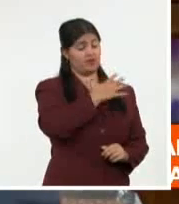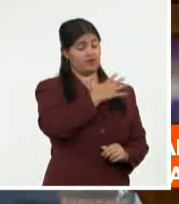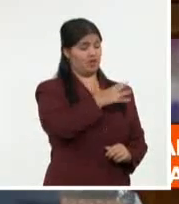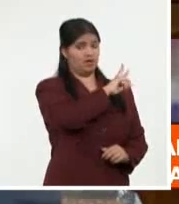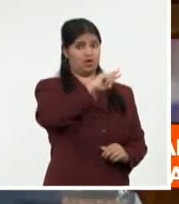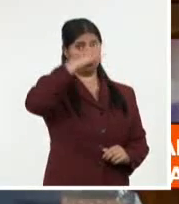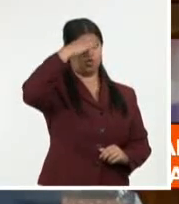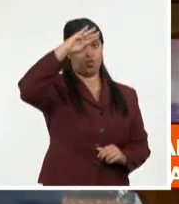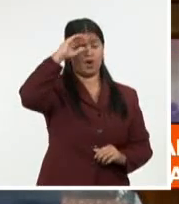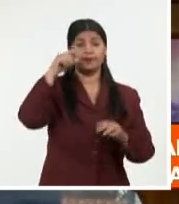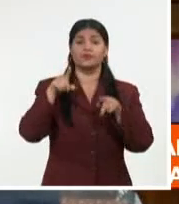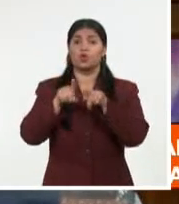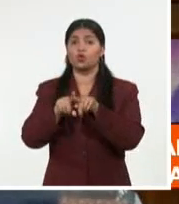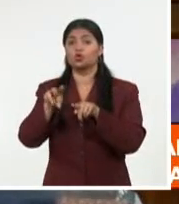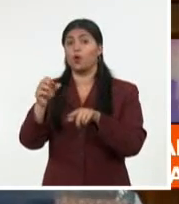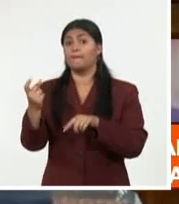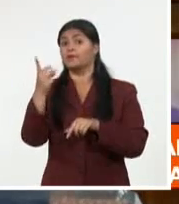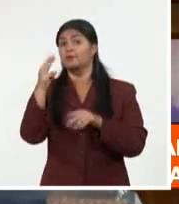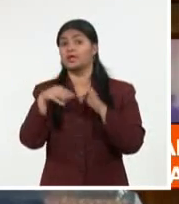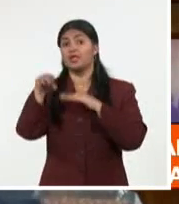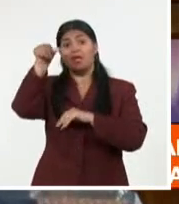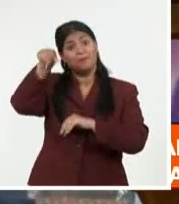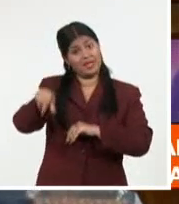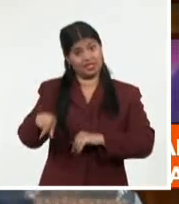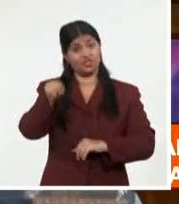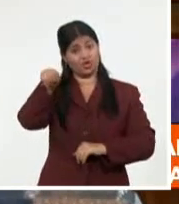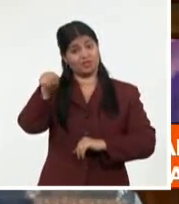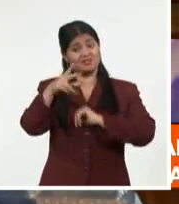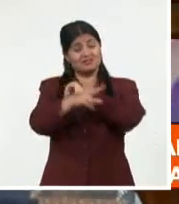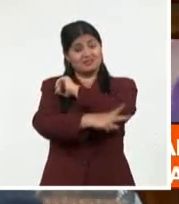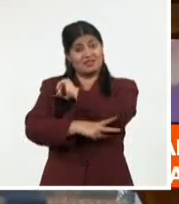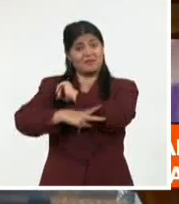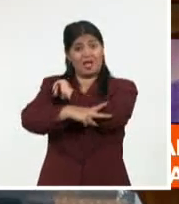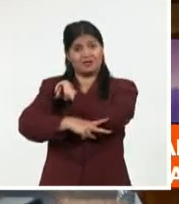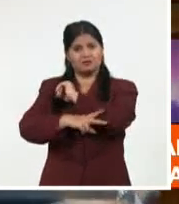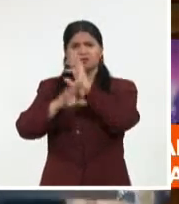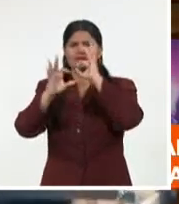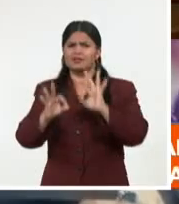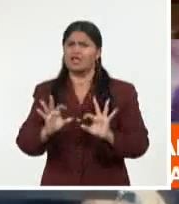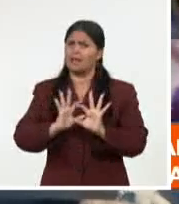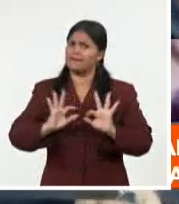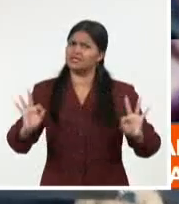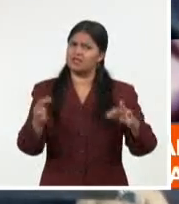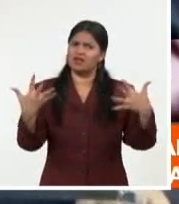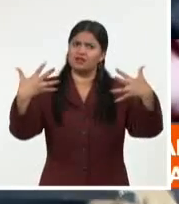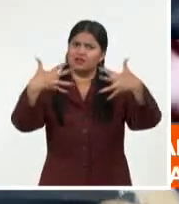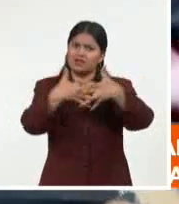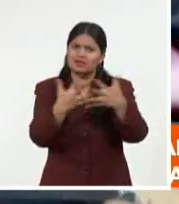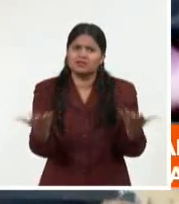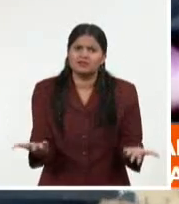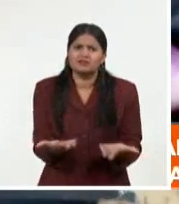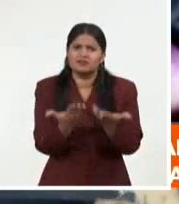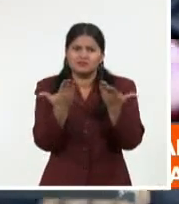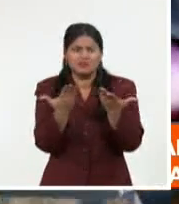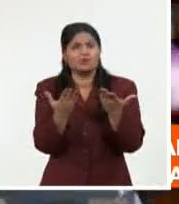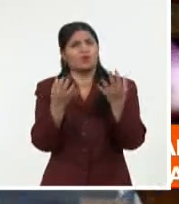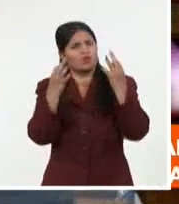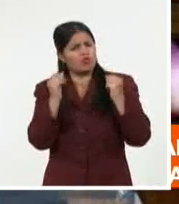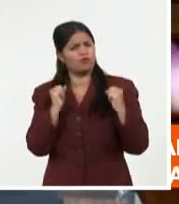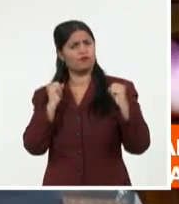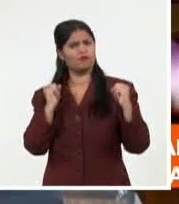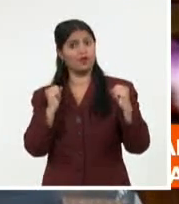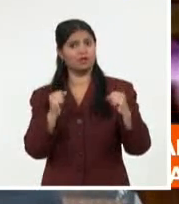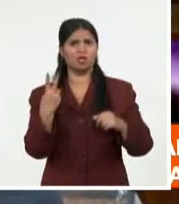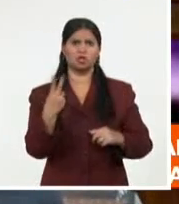primer ministro Ras González marcó de manera especial el desarrollo ascendente de esa relación. The close and